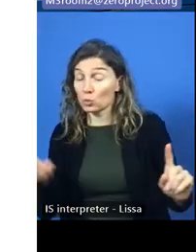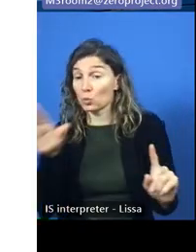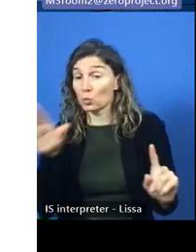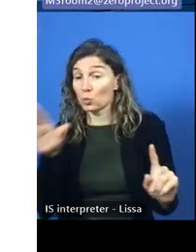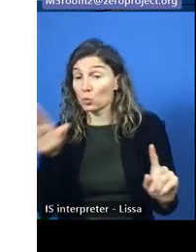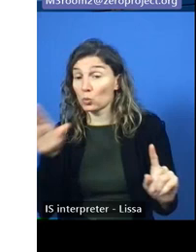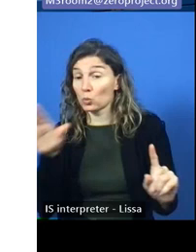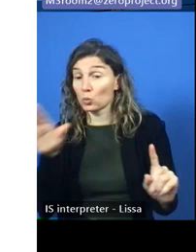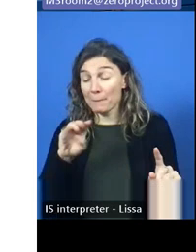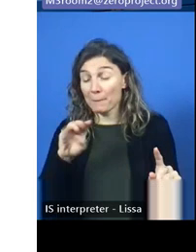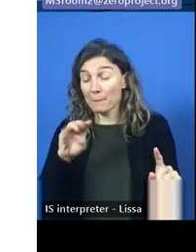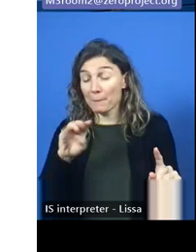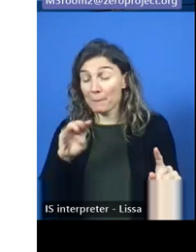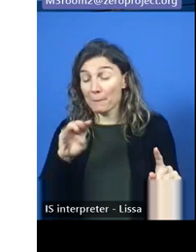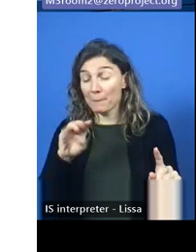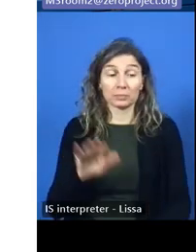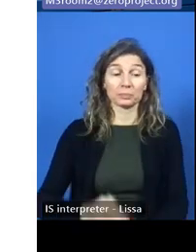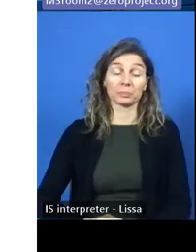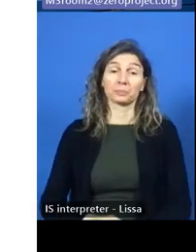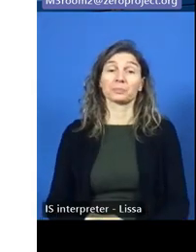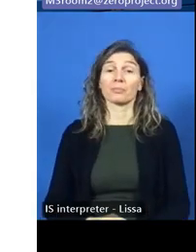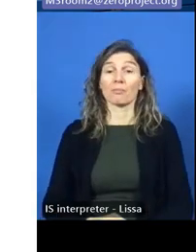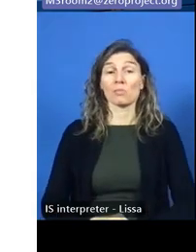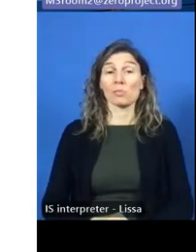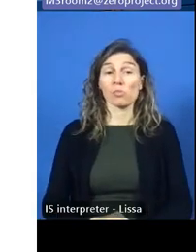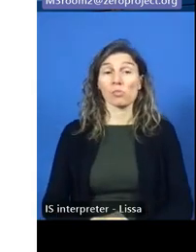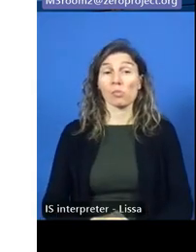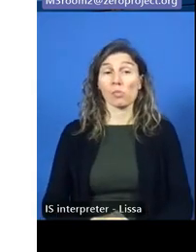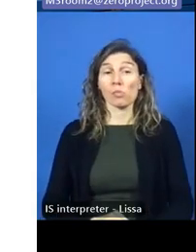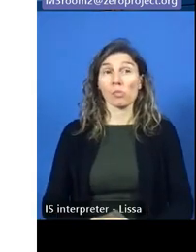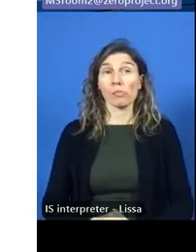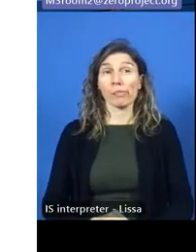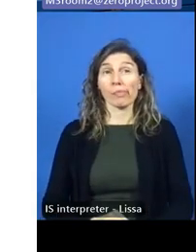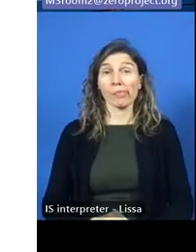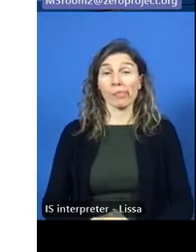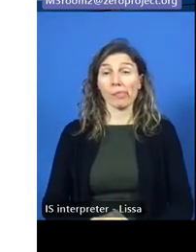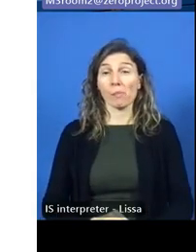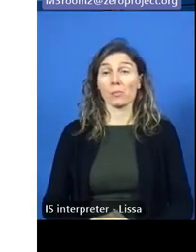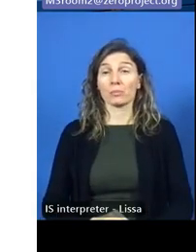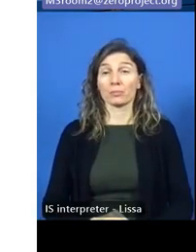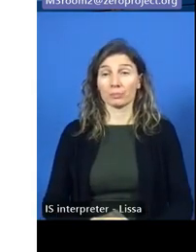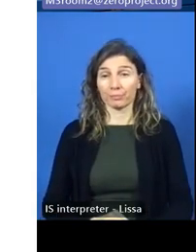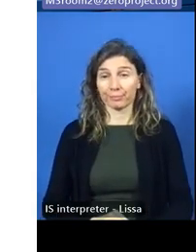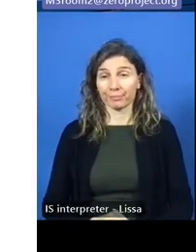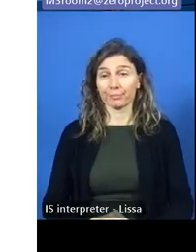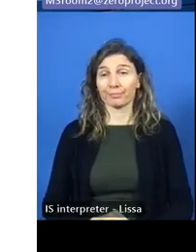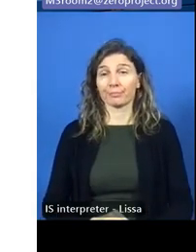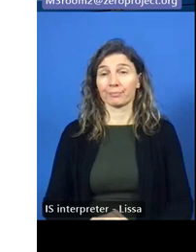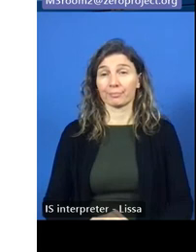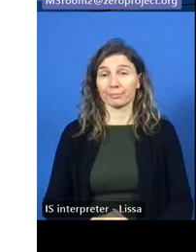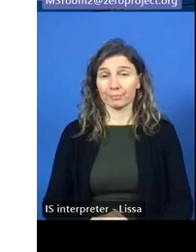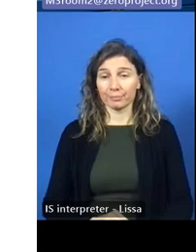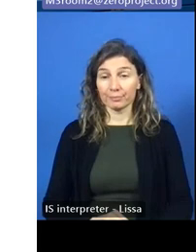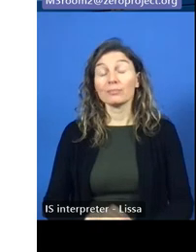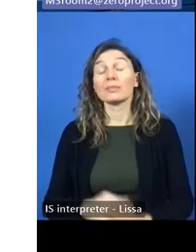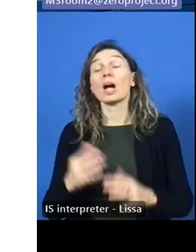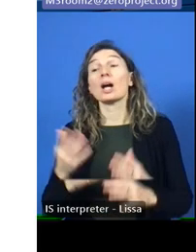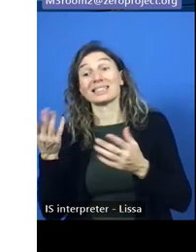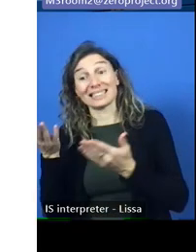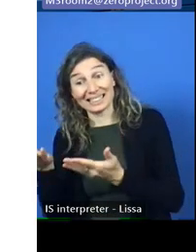Durante este proceso se crea y se fortalece la comunidad en su identidad y cultura sorda. At the same time,